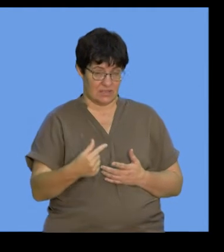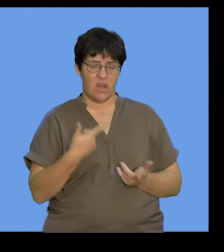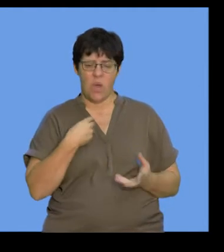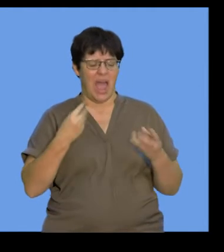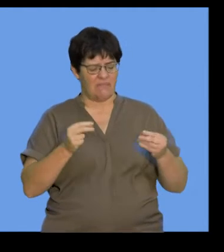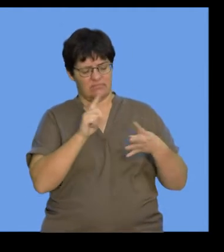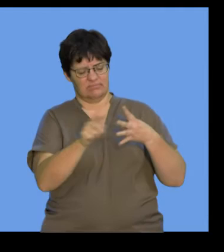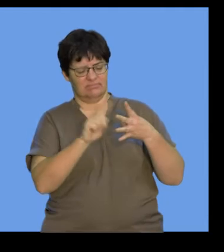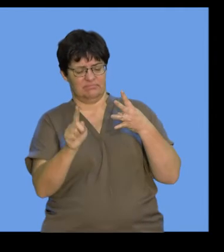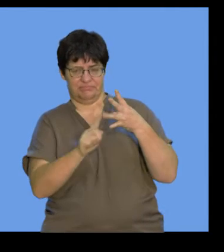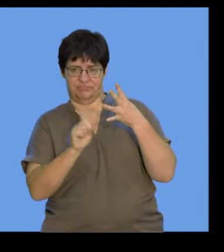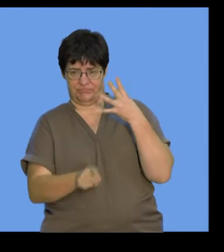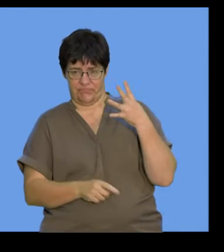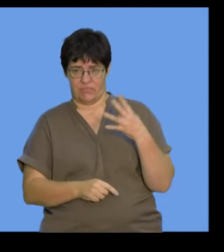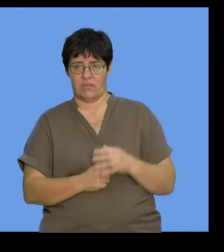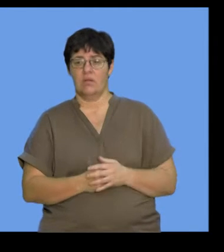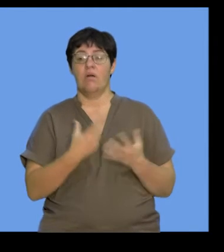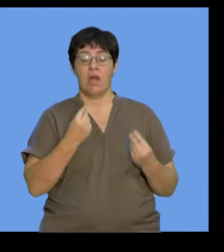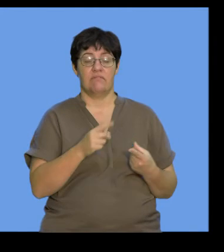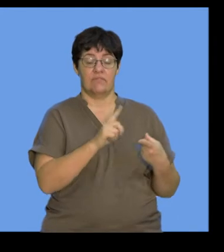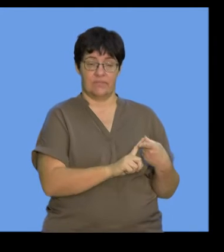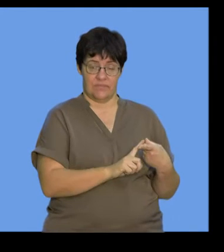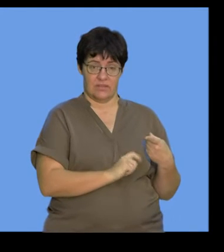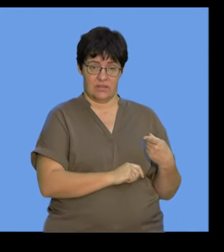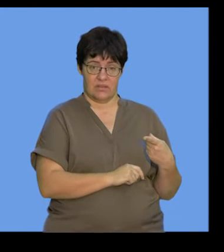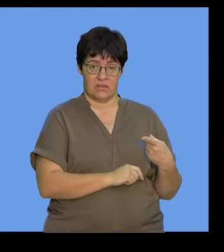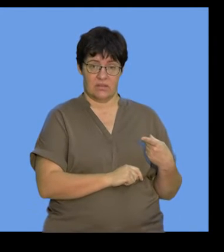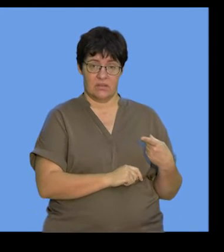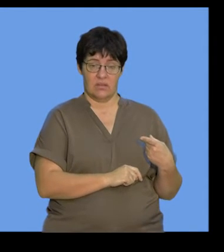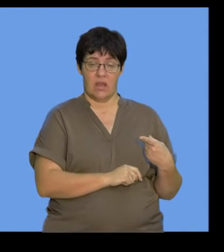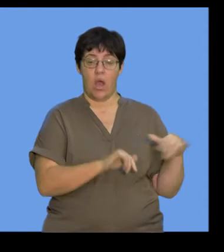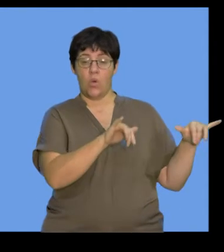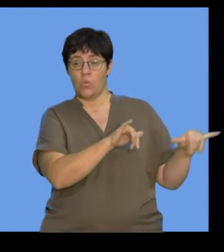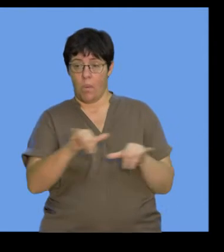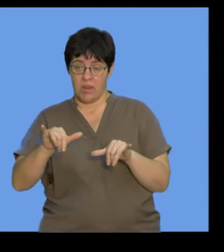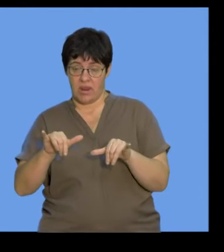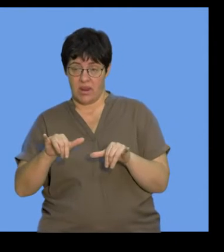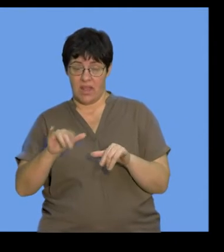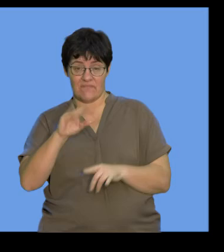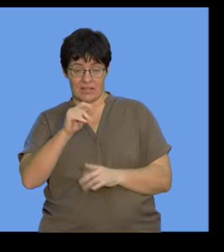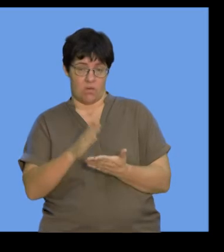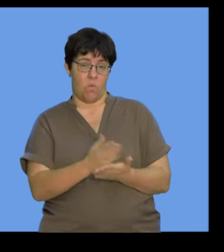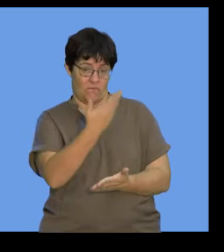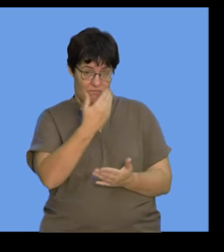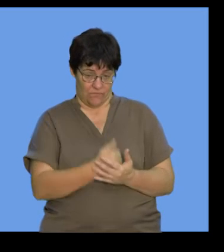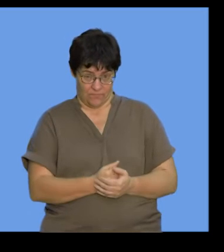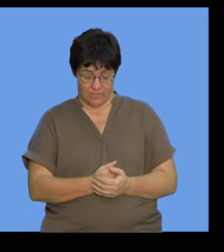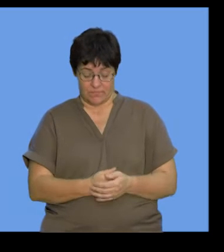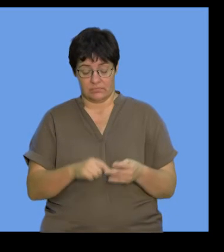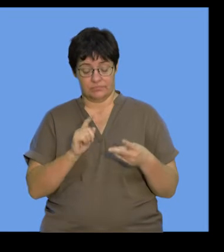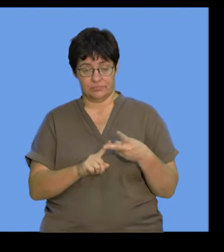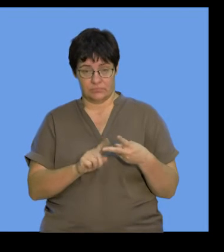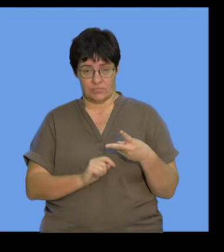different types of factorizing. One will be when we are taking out a common factor. The other one will be when we